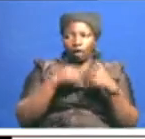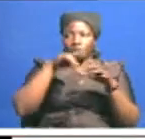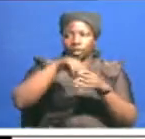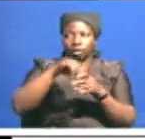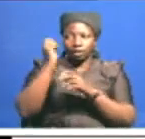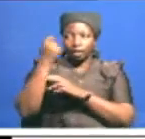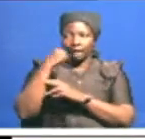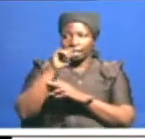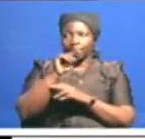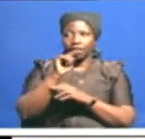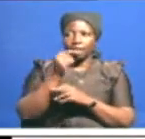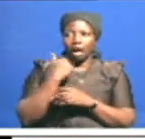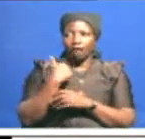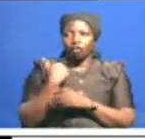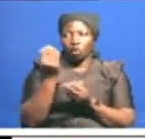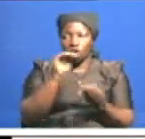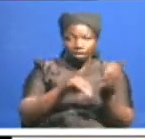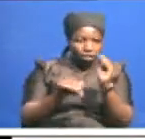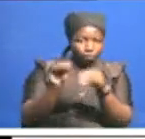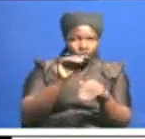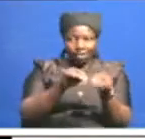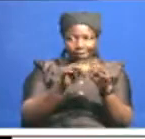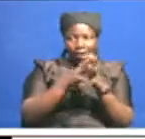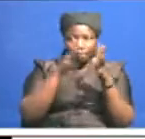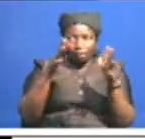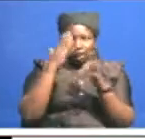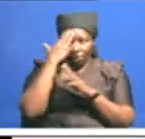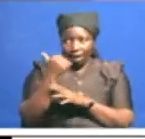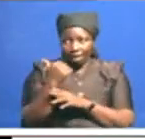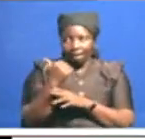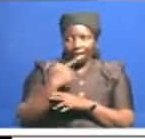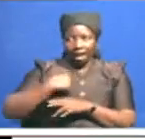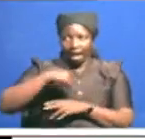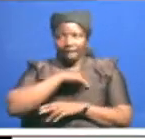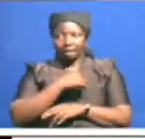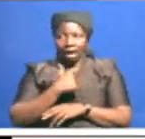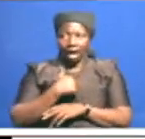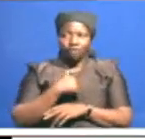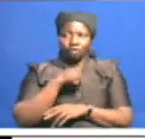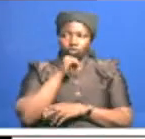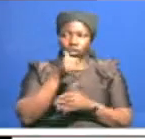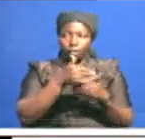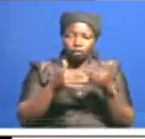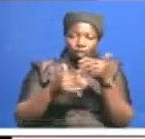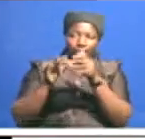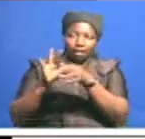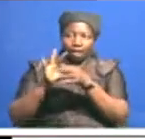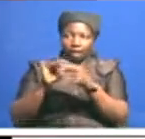is contributed significantly because we have not built the culture of